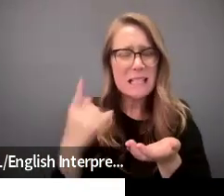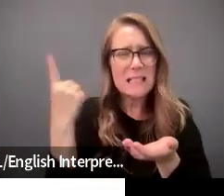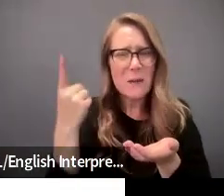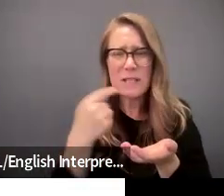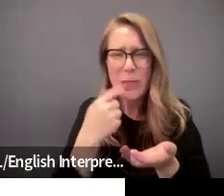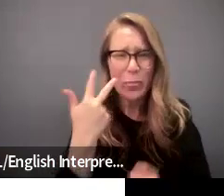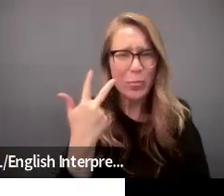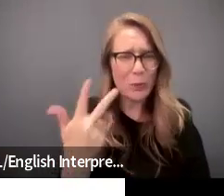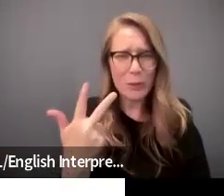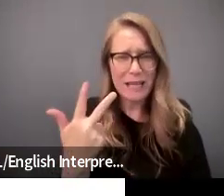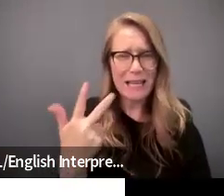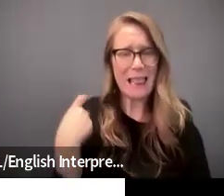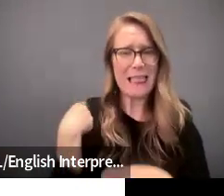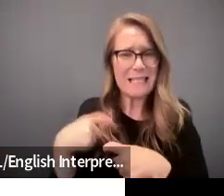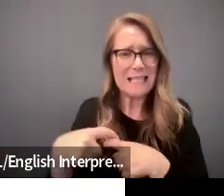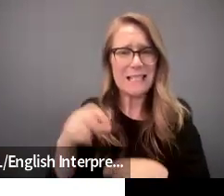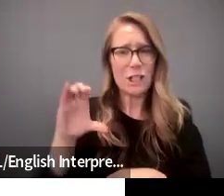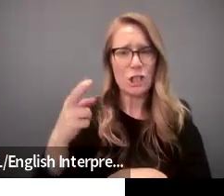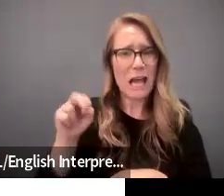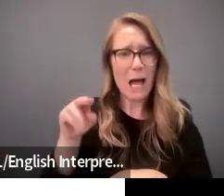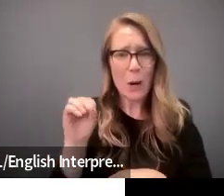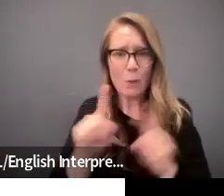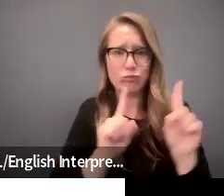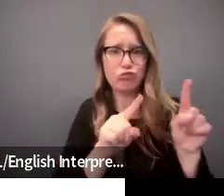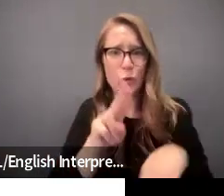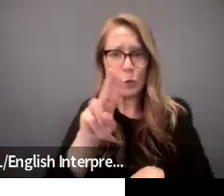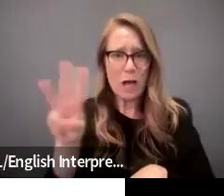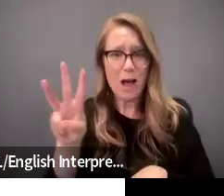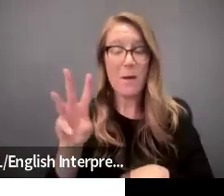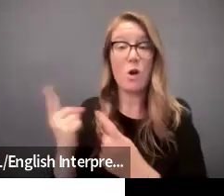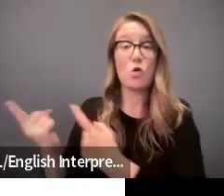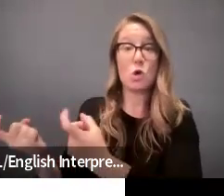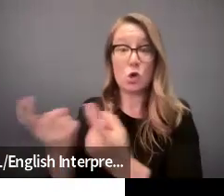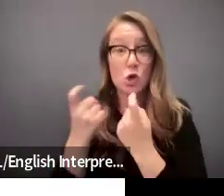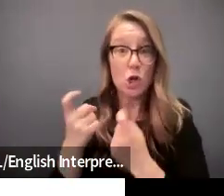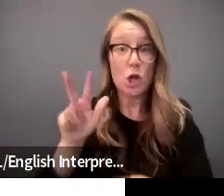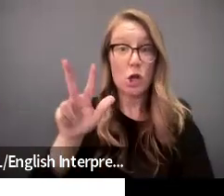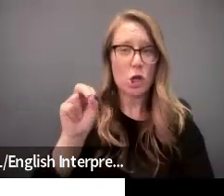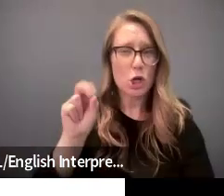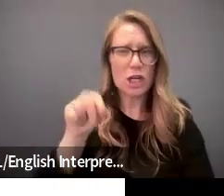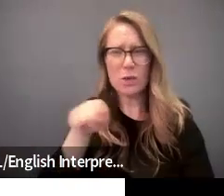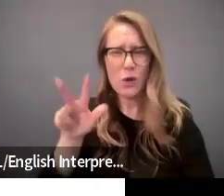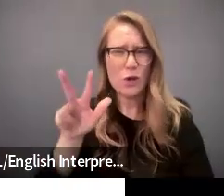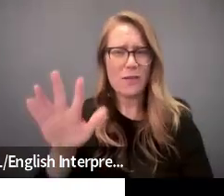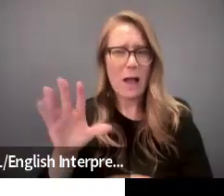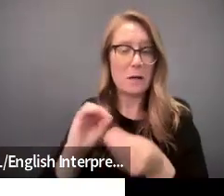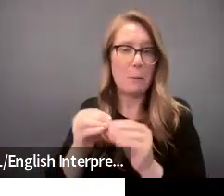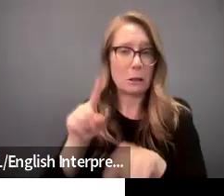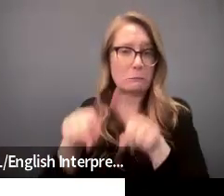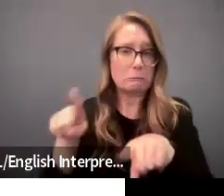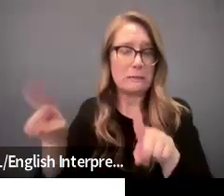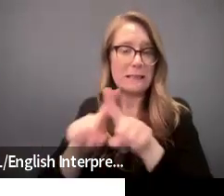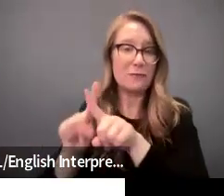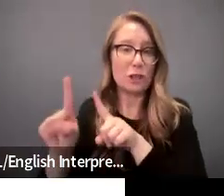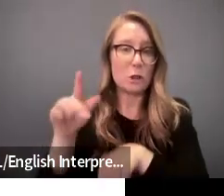said 3 Latinos or Chicanos at UW. They recruited 30 to 35, the numbers differ on different sites,